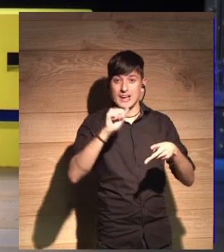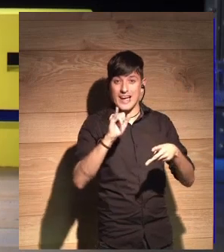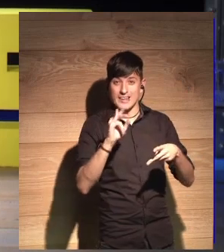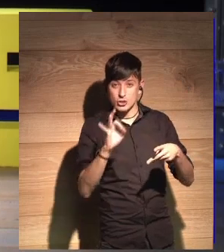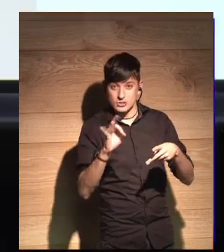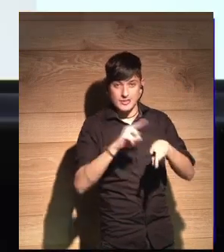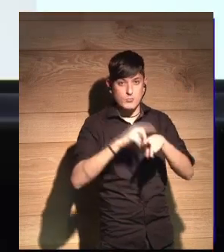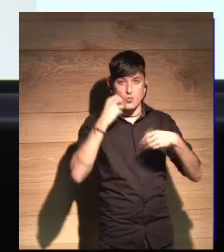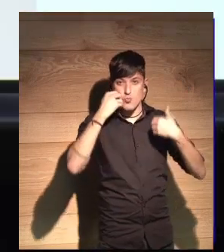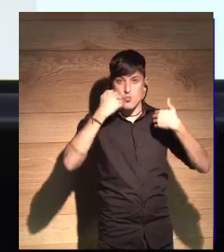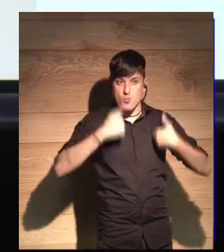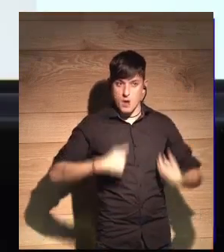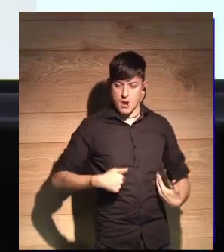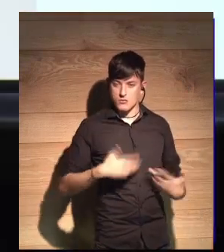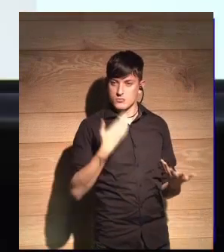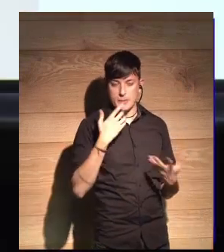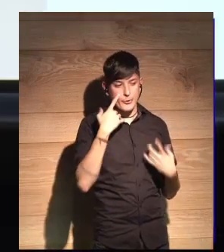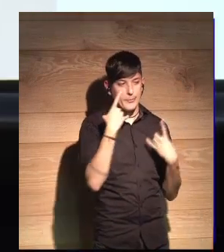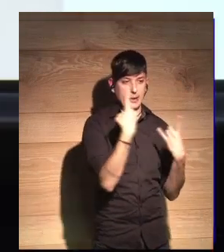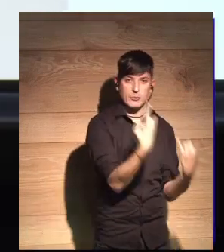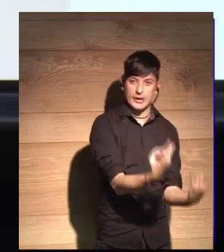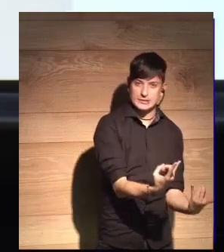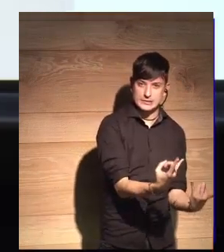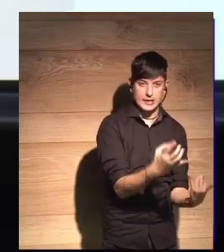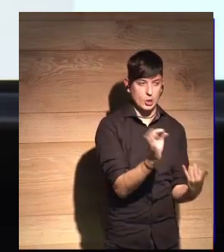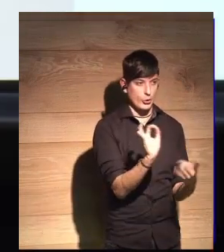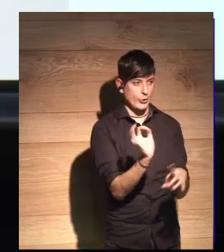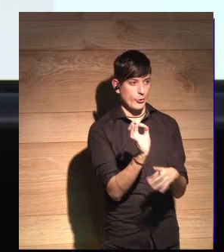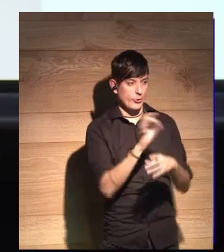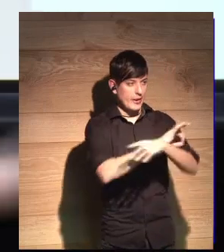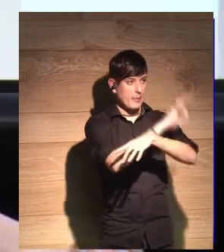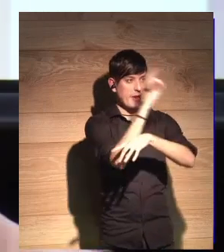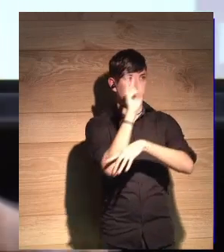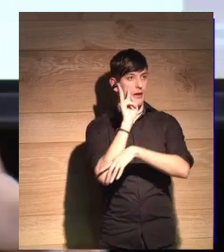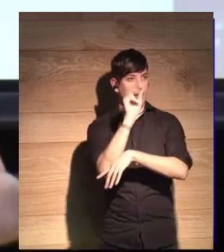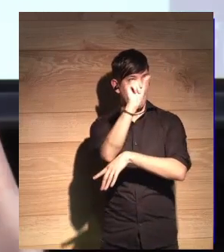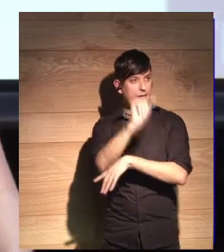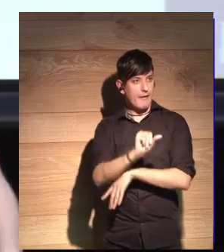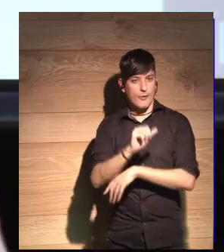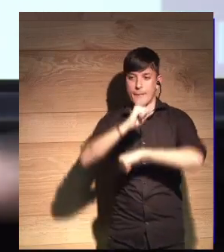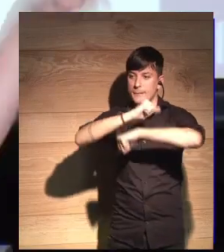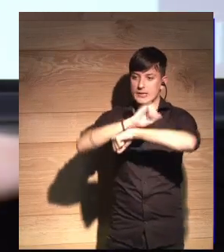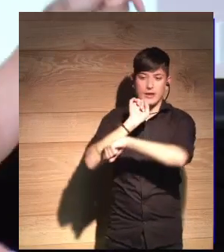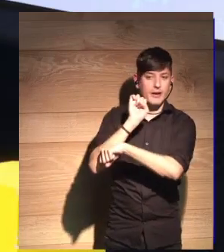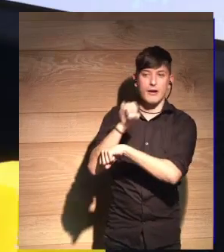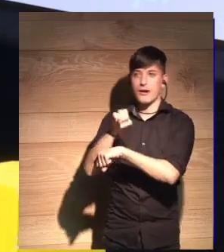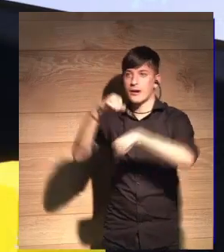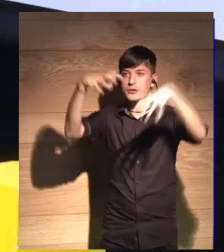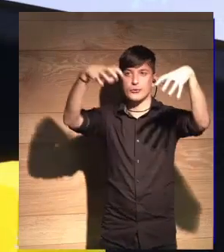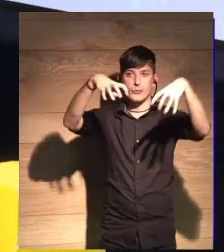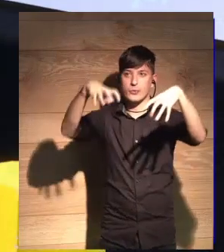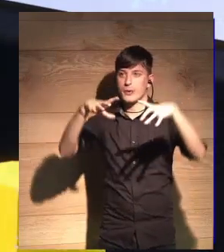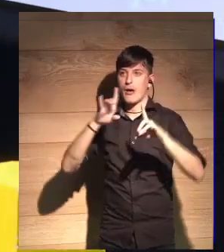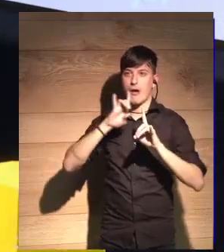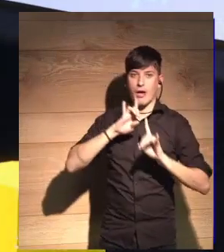or watching a sunset, or staring out the window when it rains, or writing in your journal that's not published online, your paper